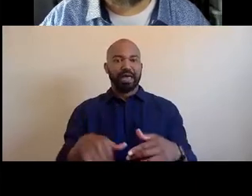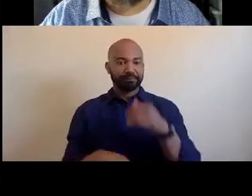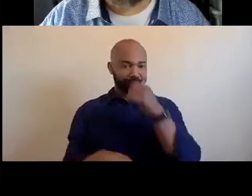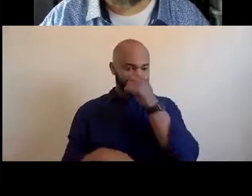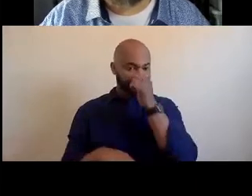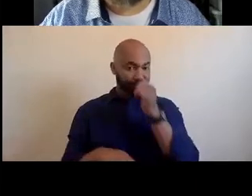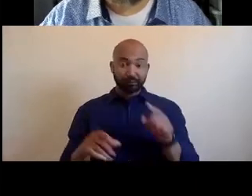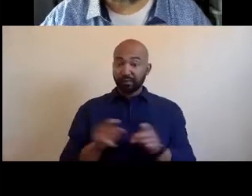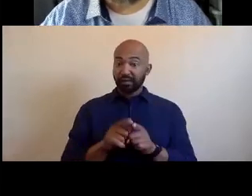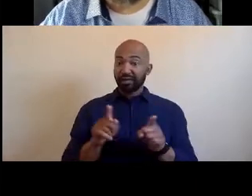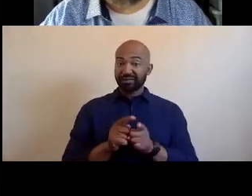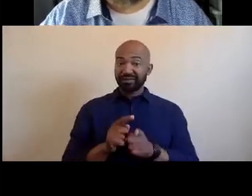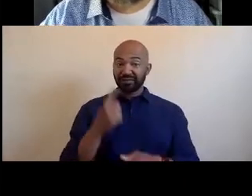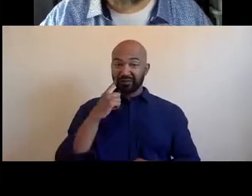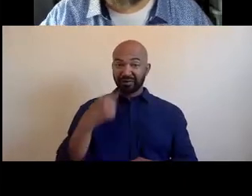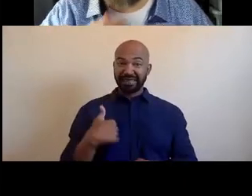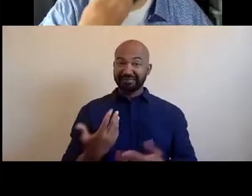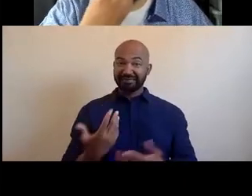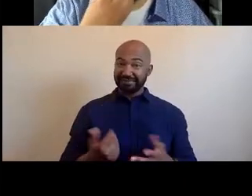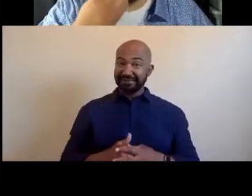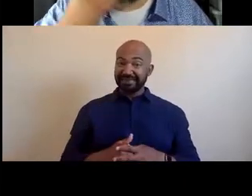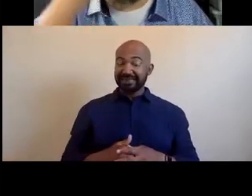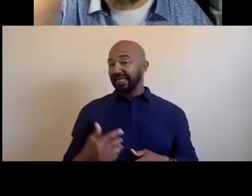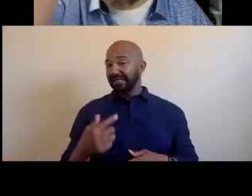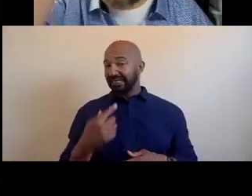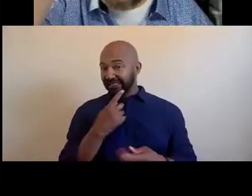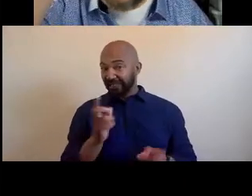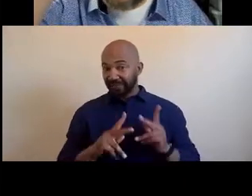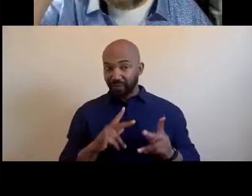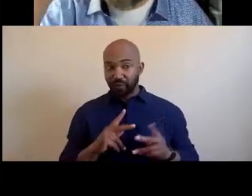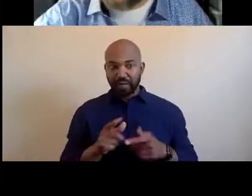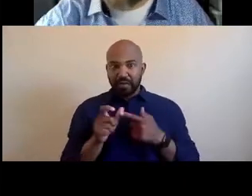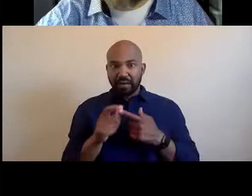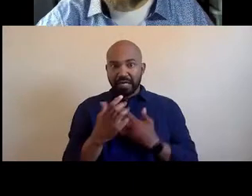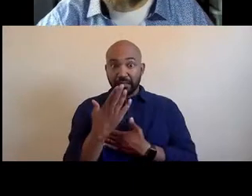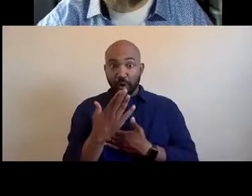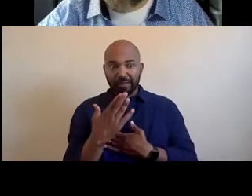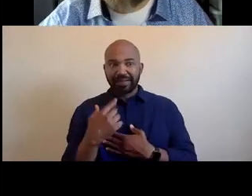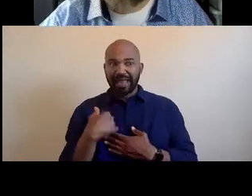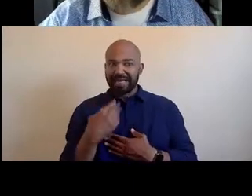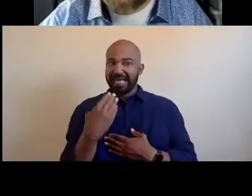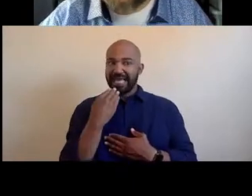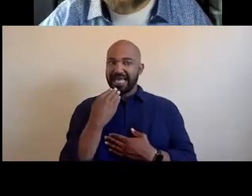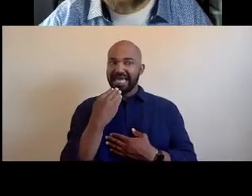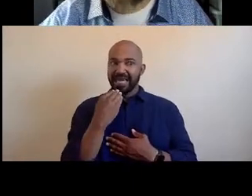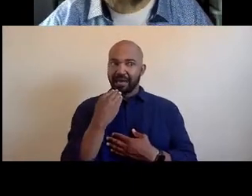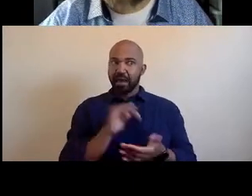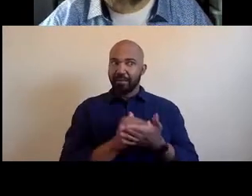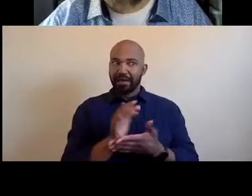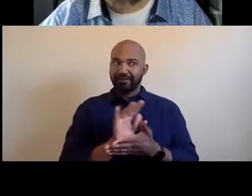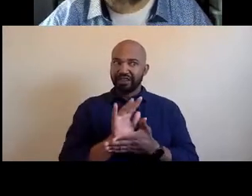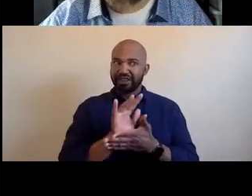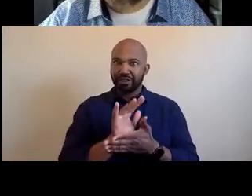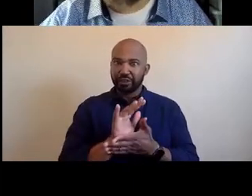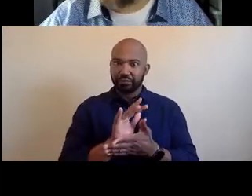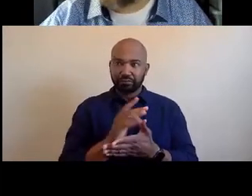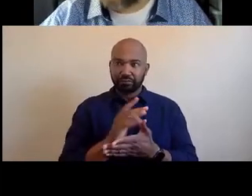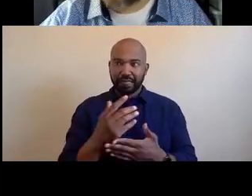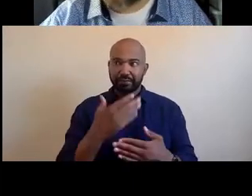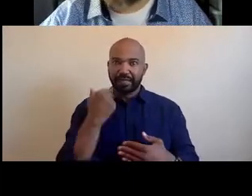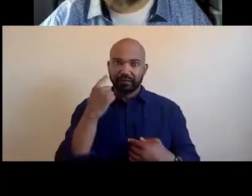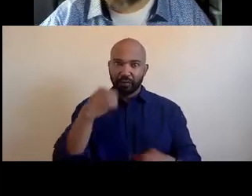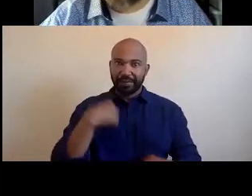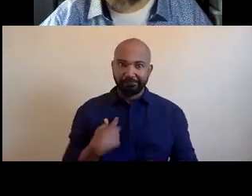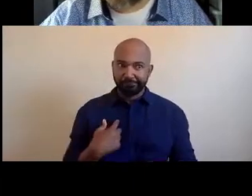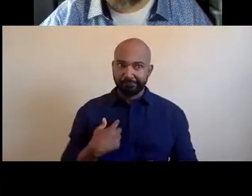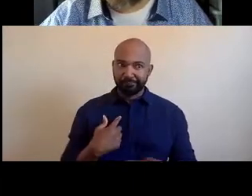so I can eat the quantity of cheese I think is appropriate for myself, which is large. That's not necessarily true, but it's,